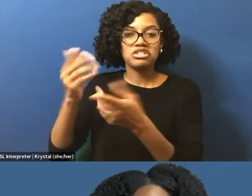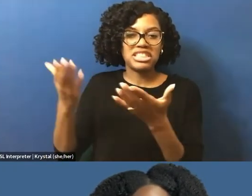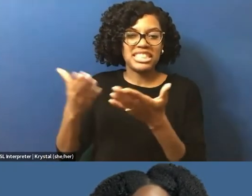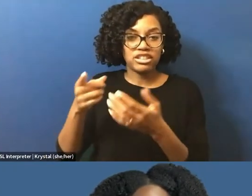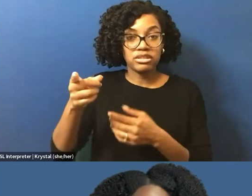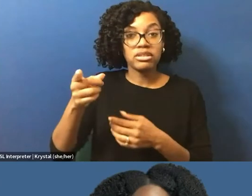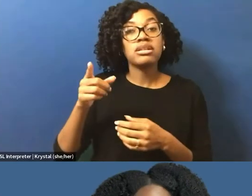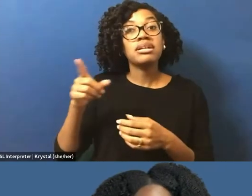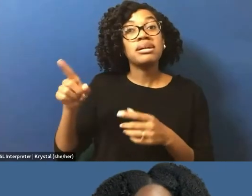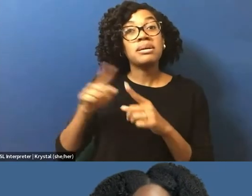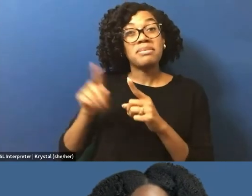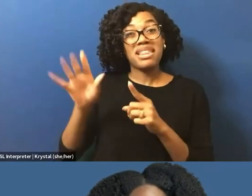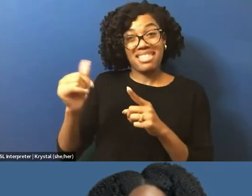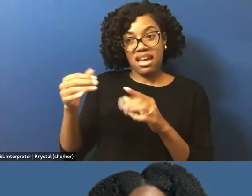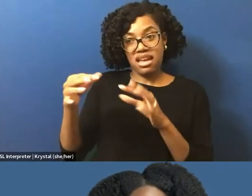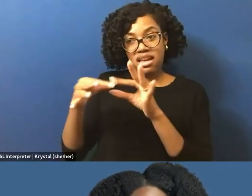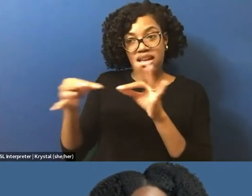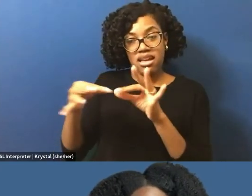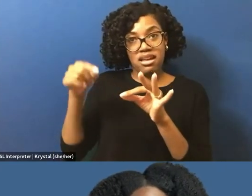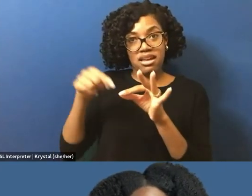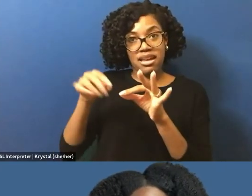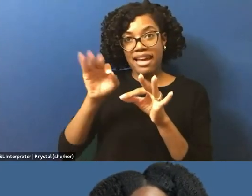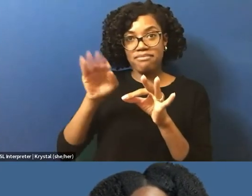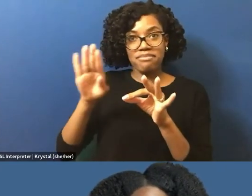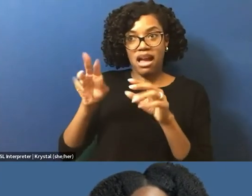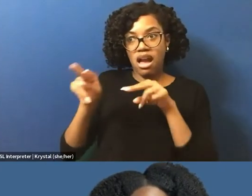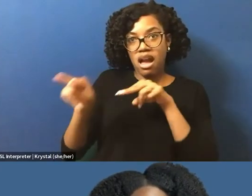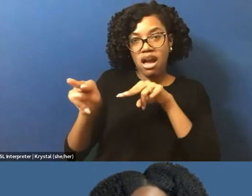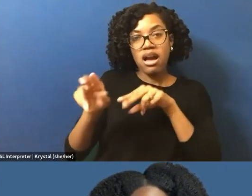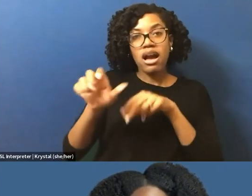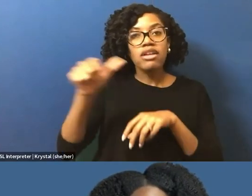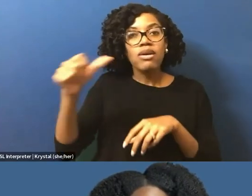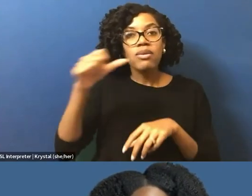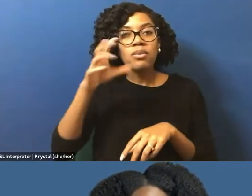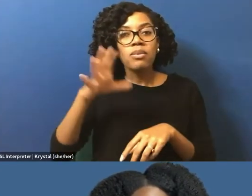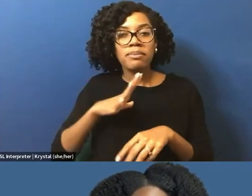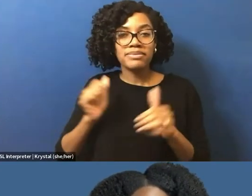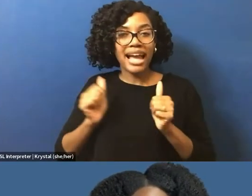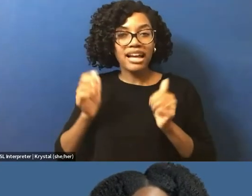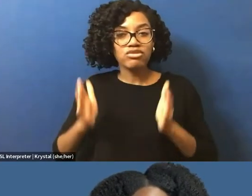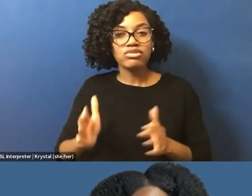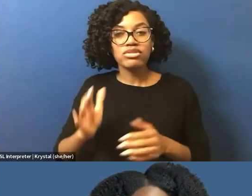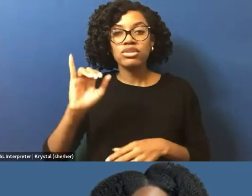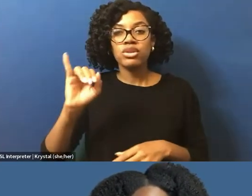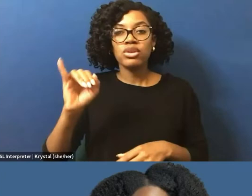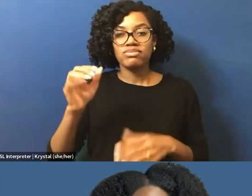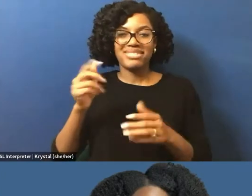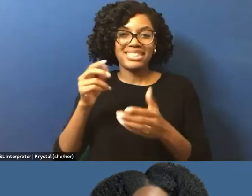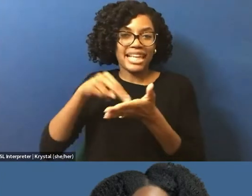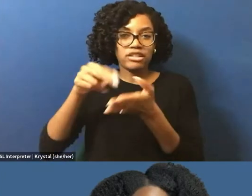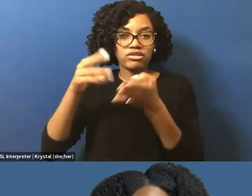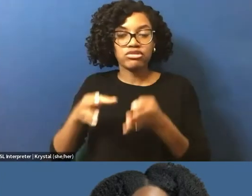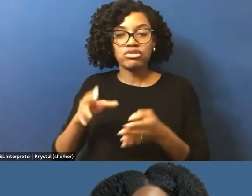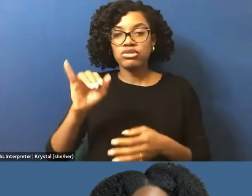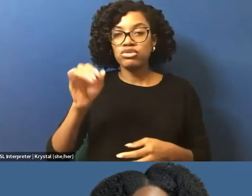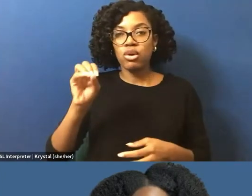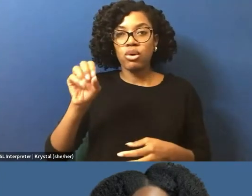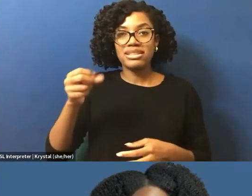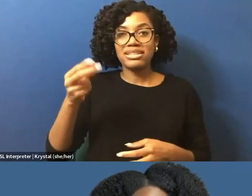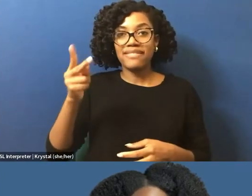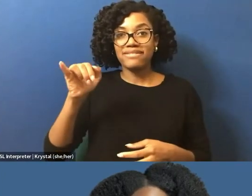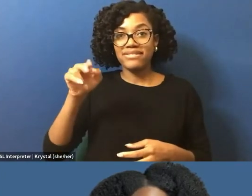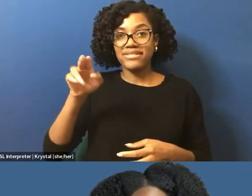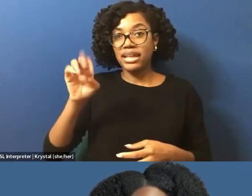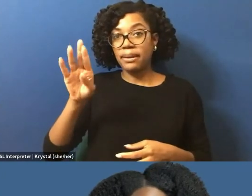by the FBI was Josephine Baker. And so we're seeing how this political expression through art is being policed, is being surveilled, and